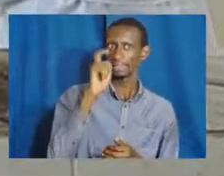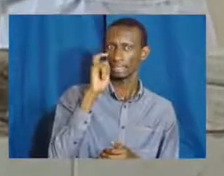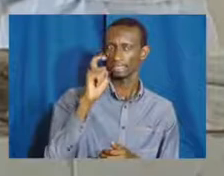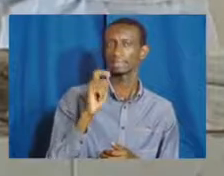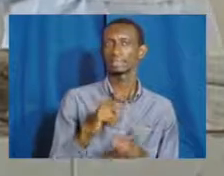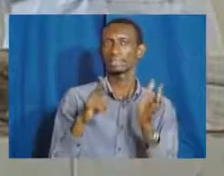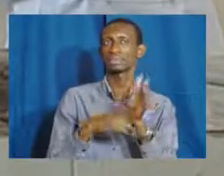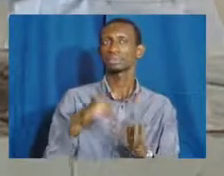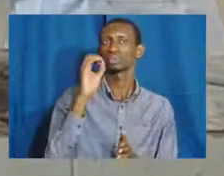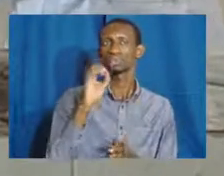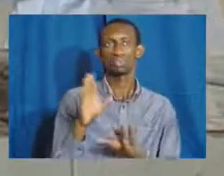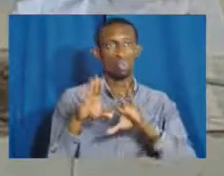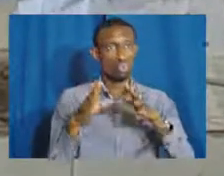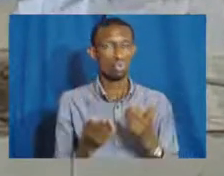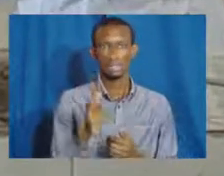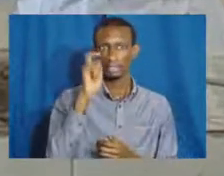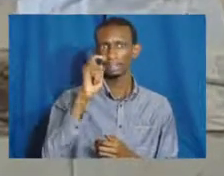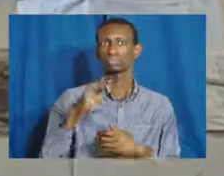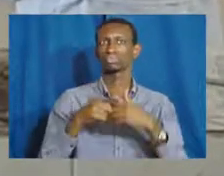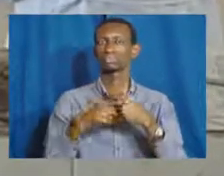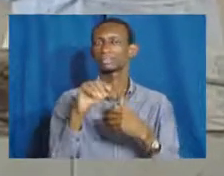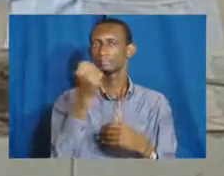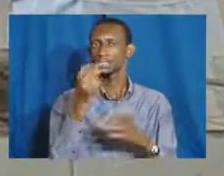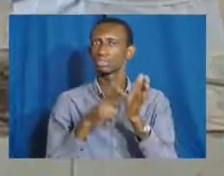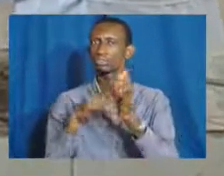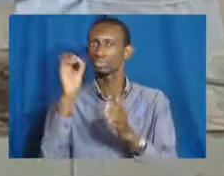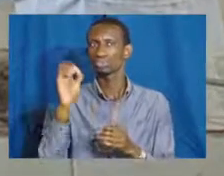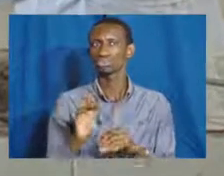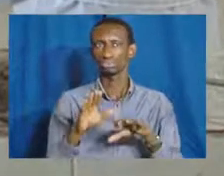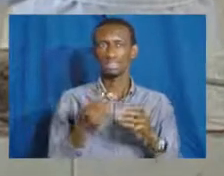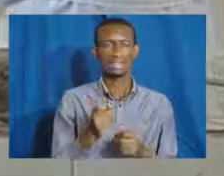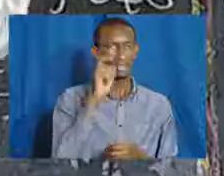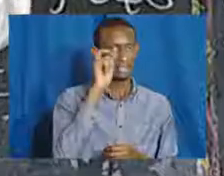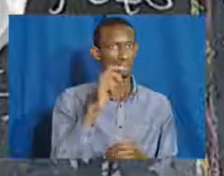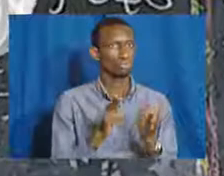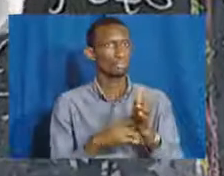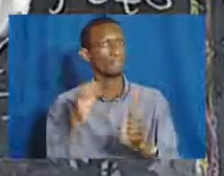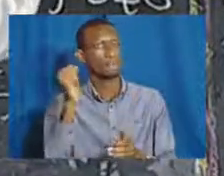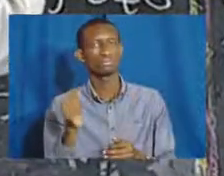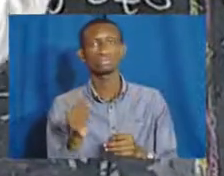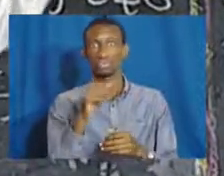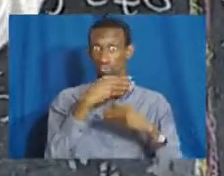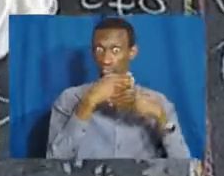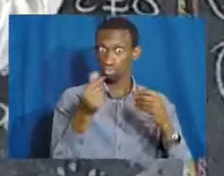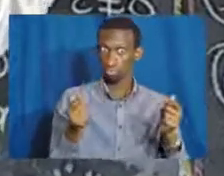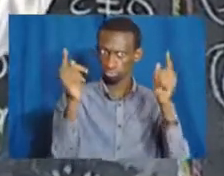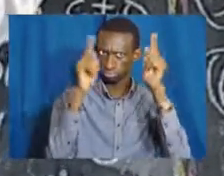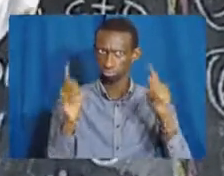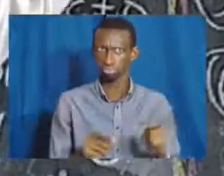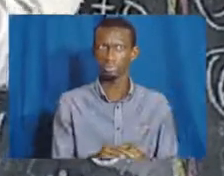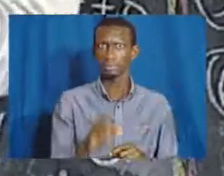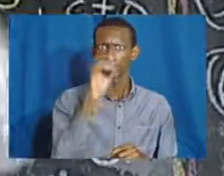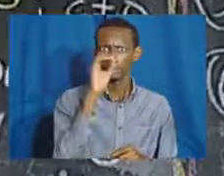0. And x minus 5 equals 0. Then x equals 5. Set of solution is 0